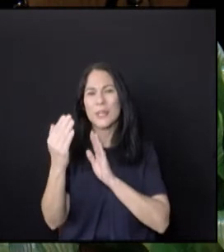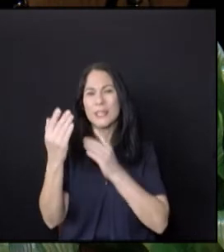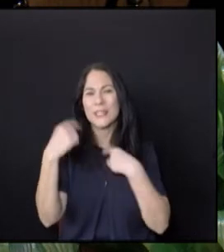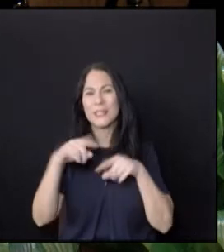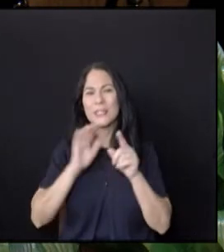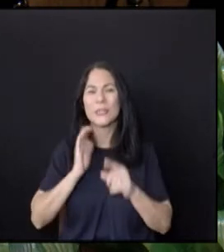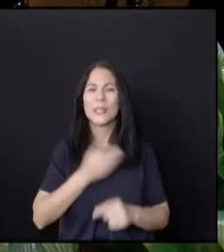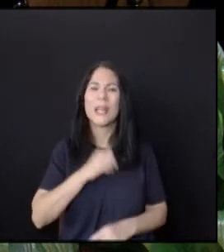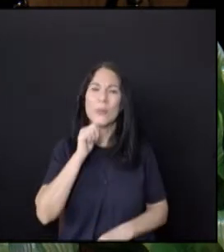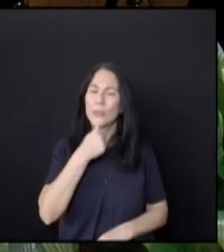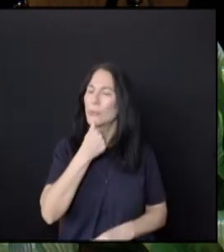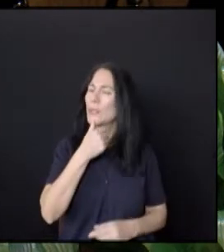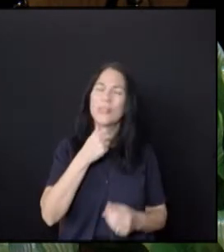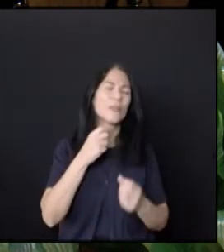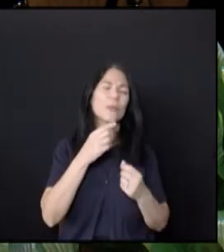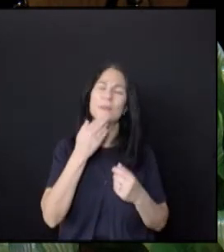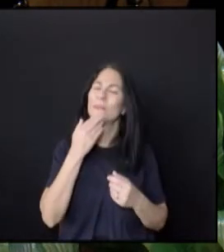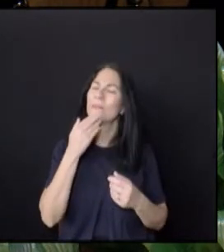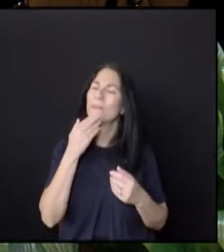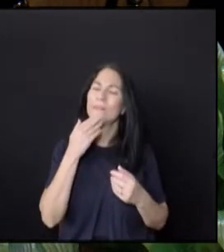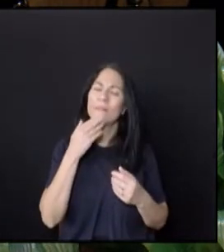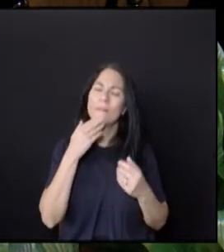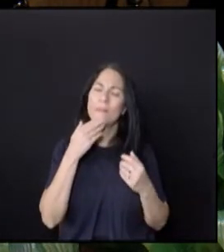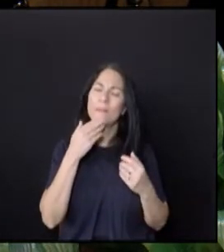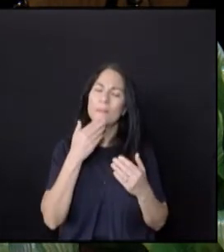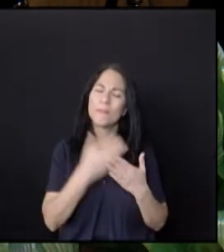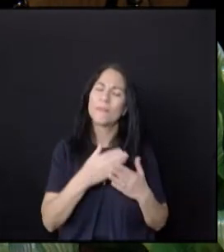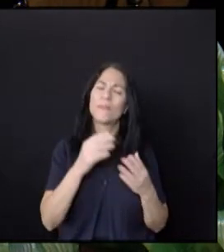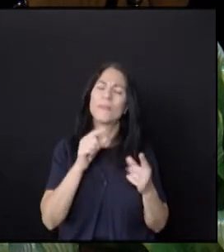powerful word for what we need to hear today.